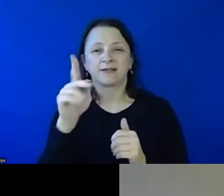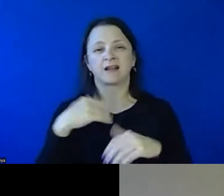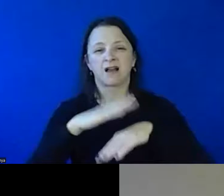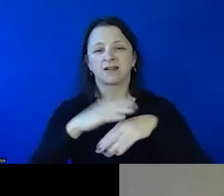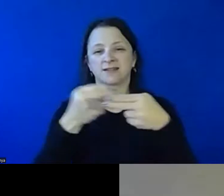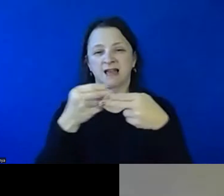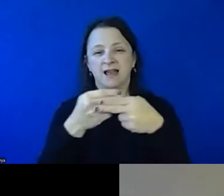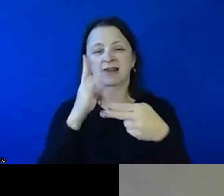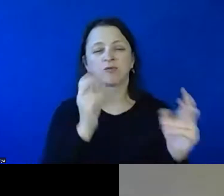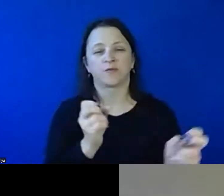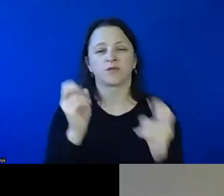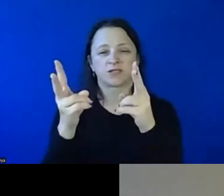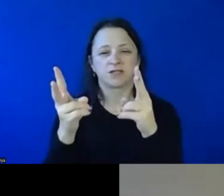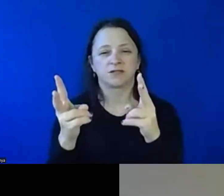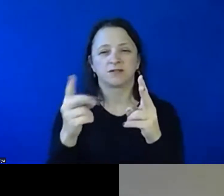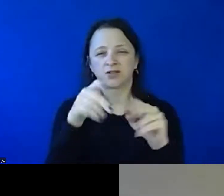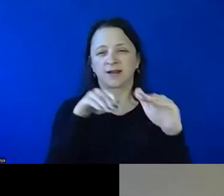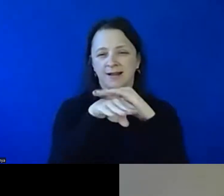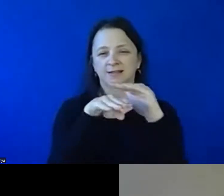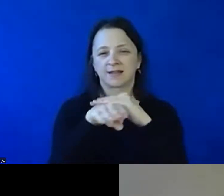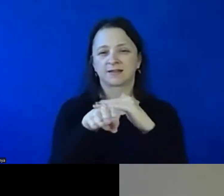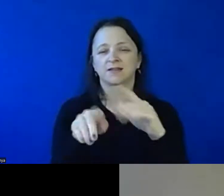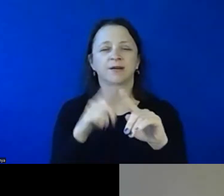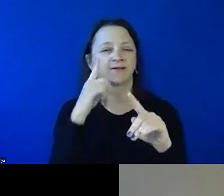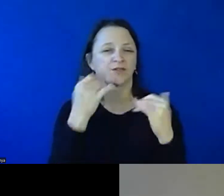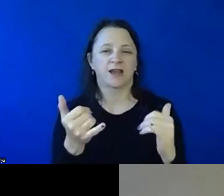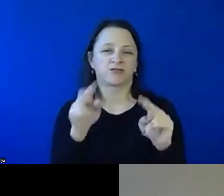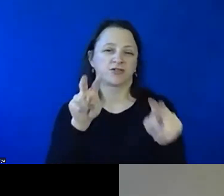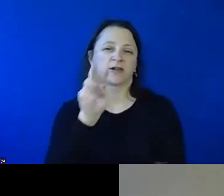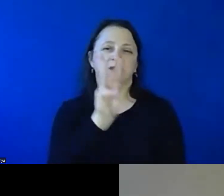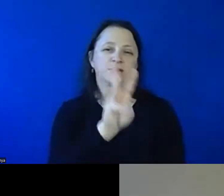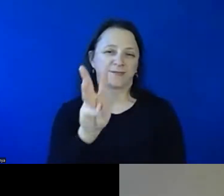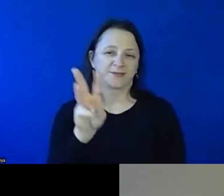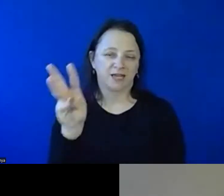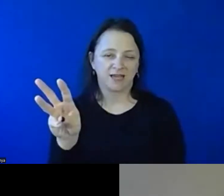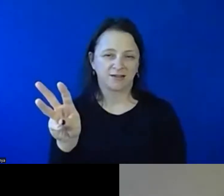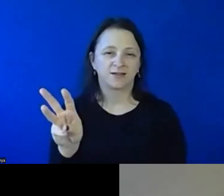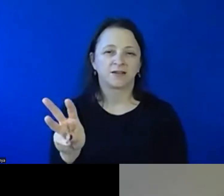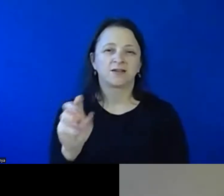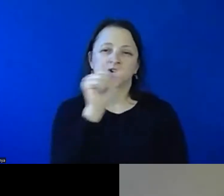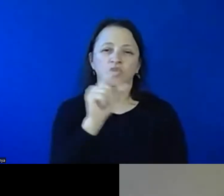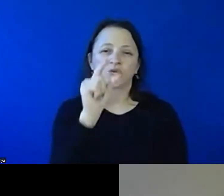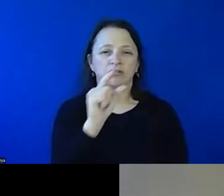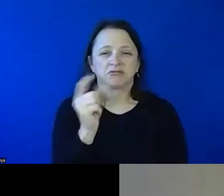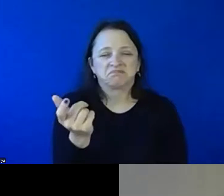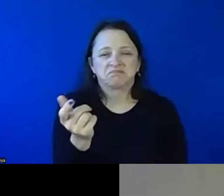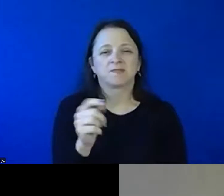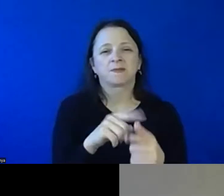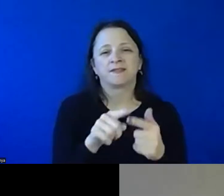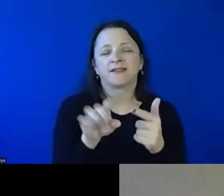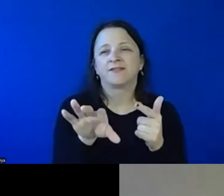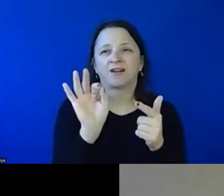that will be posted. But in the meantime, just, a Google search and then